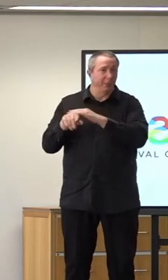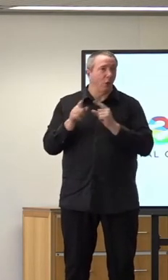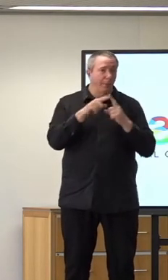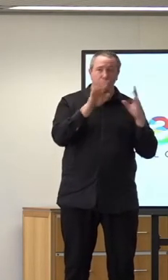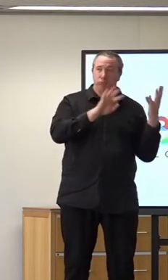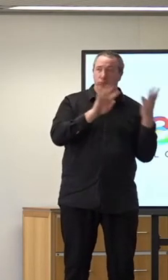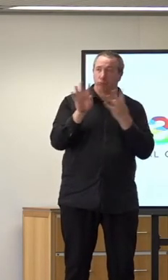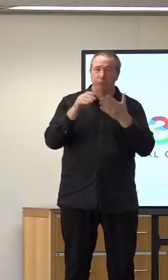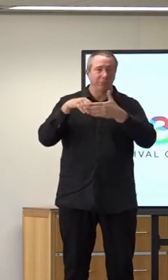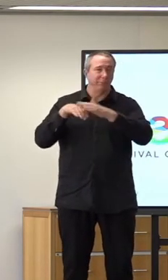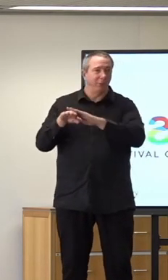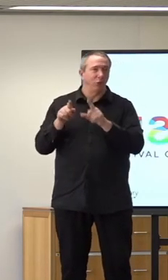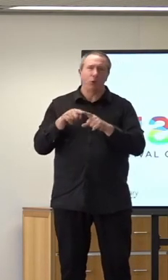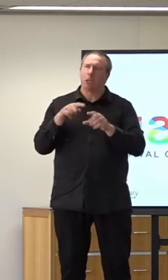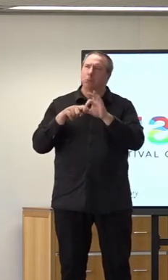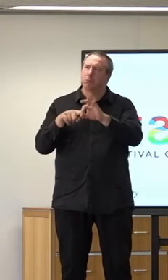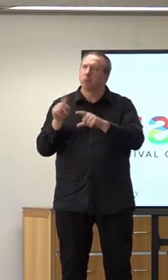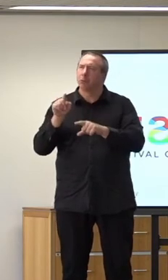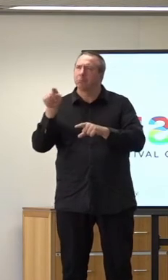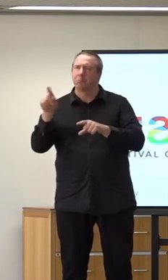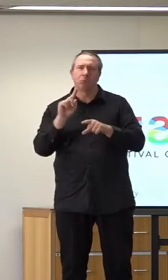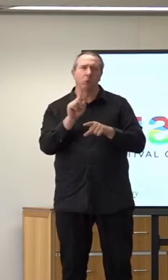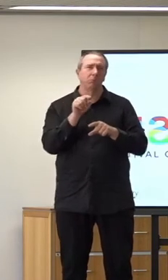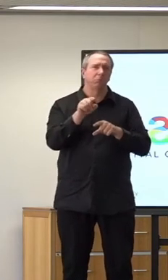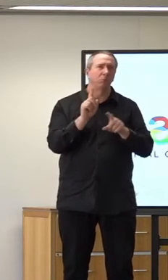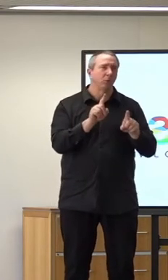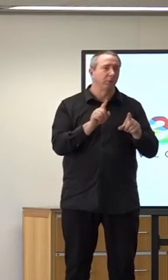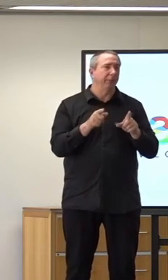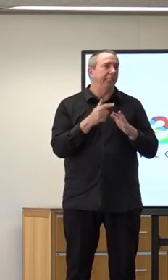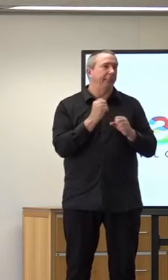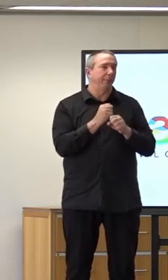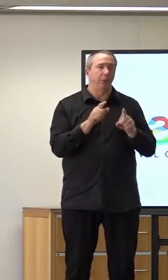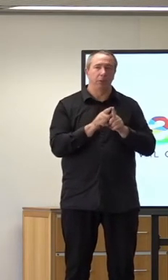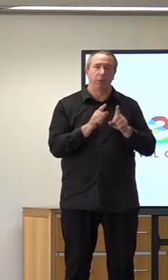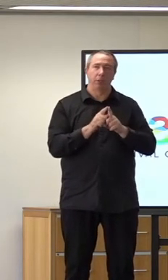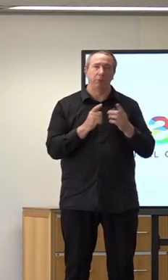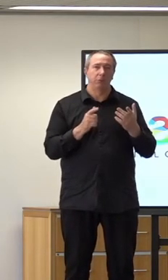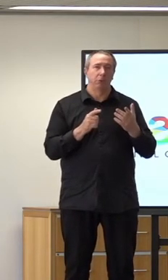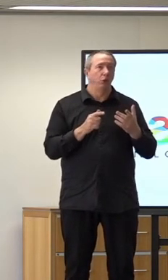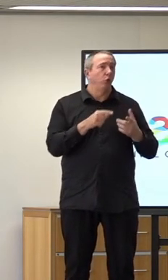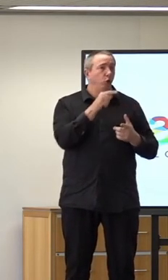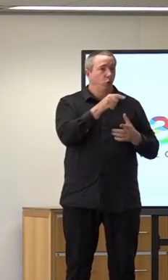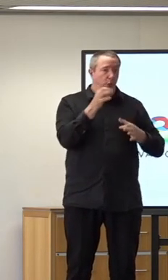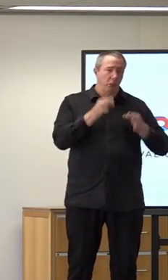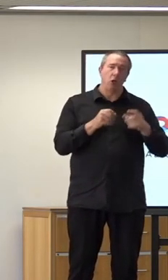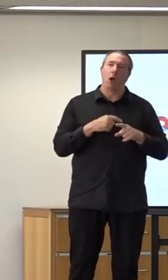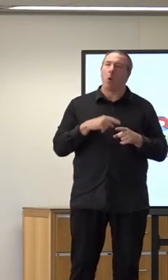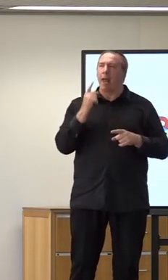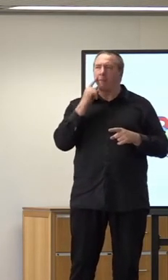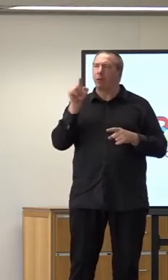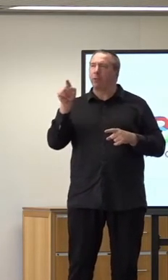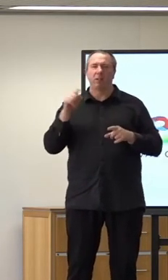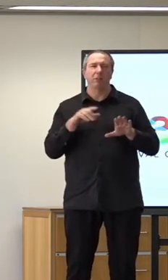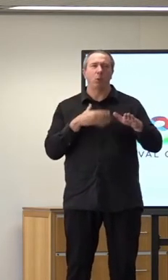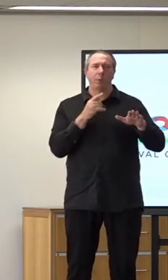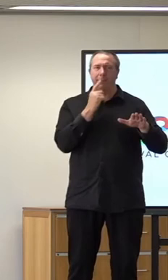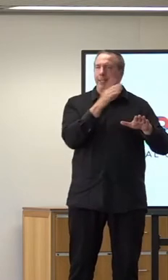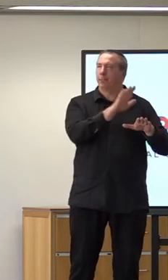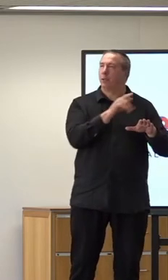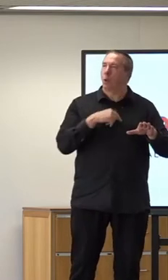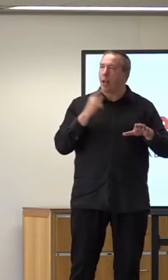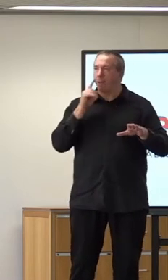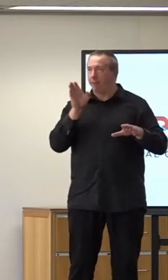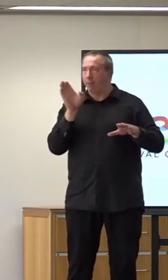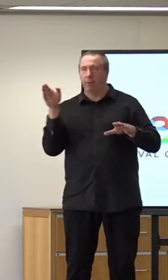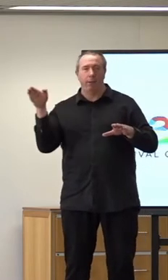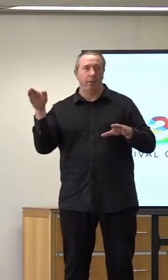art gallery, you can ask questions, you can say, you know, you can decide what to see and you can decide what not to see. You